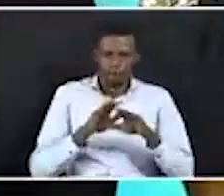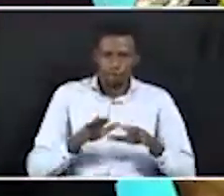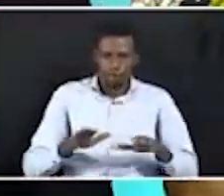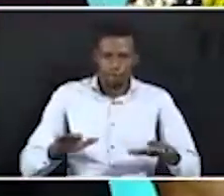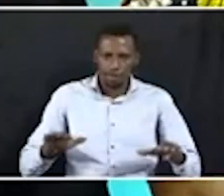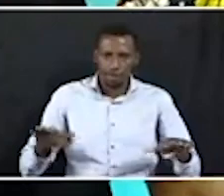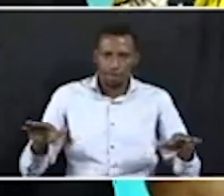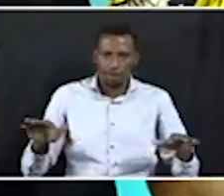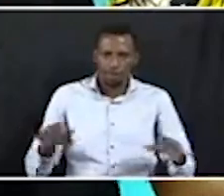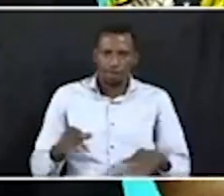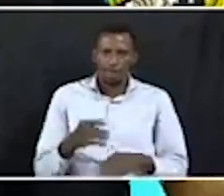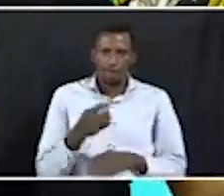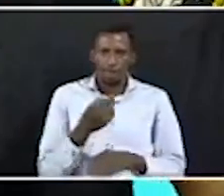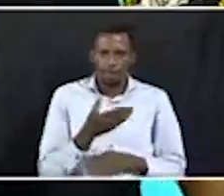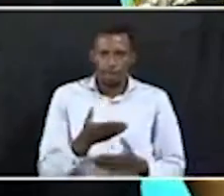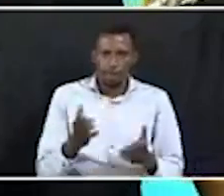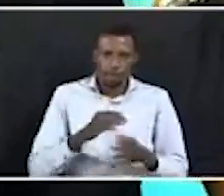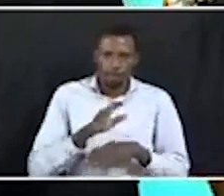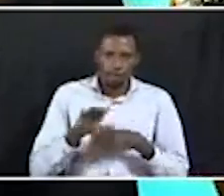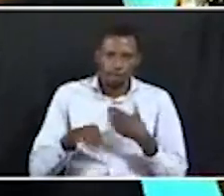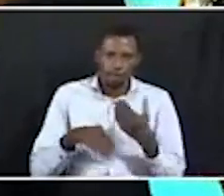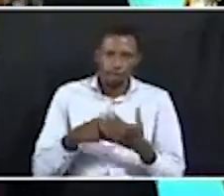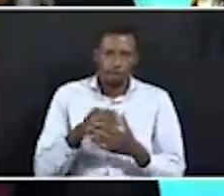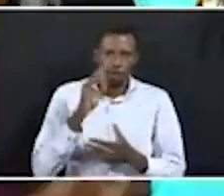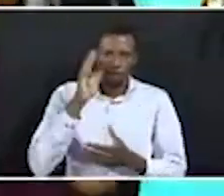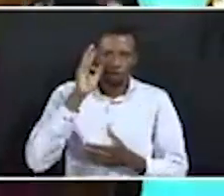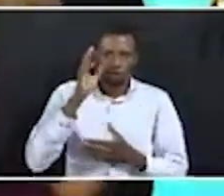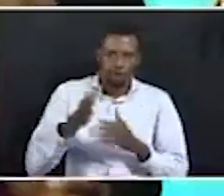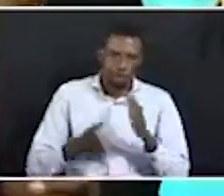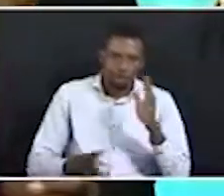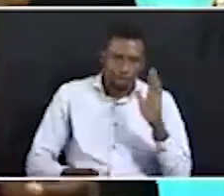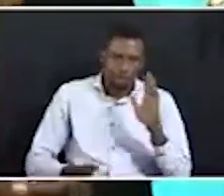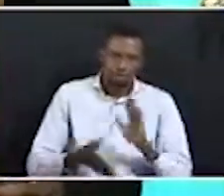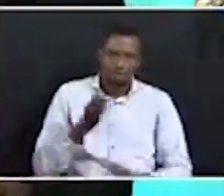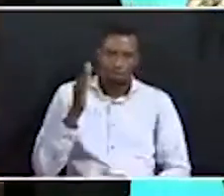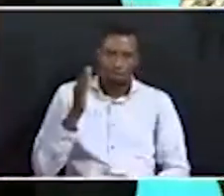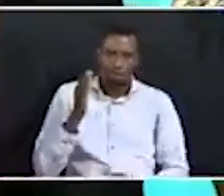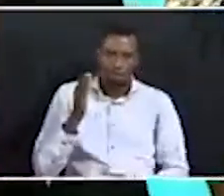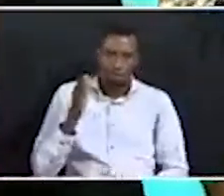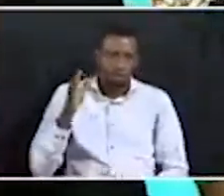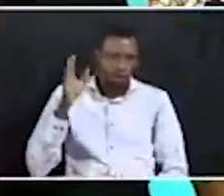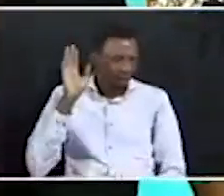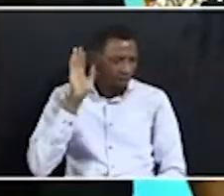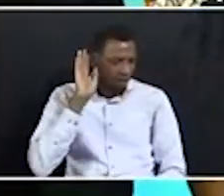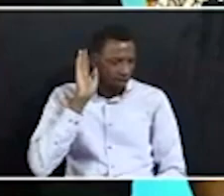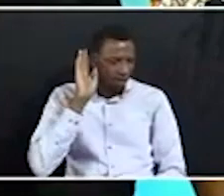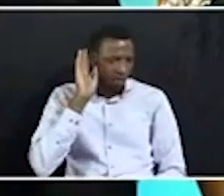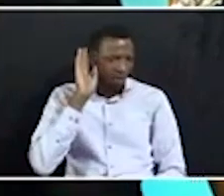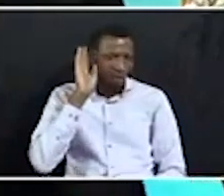Be still, they all shall swiftly